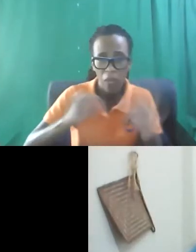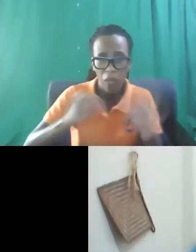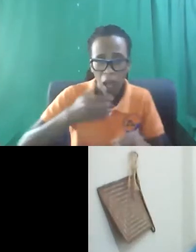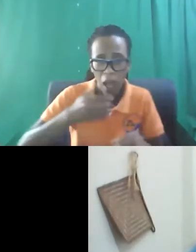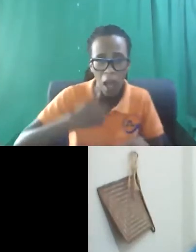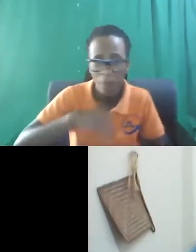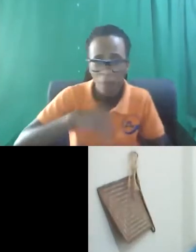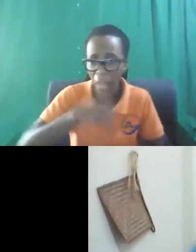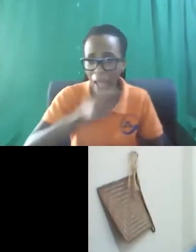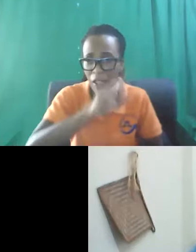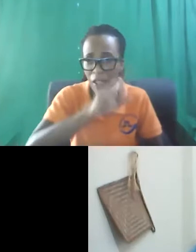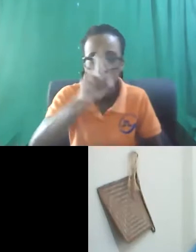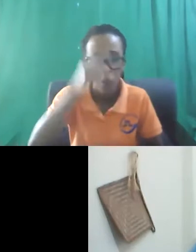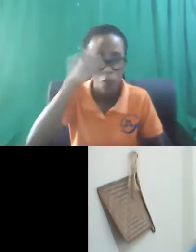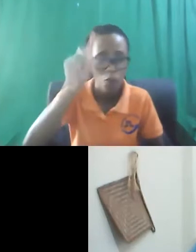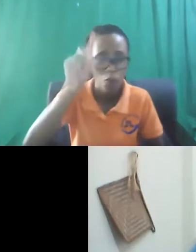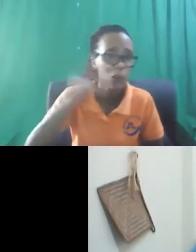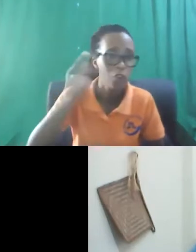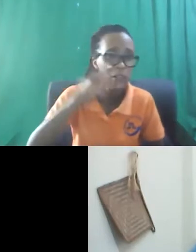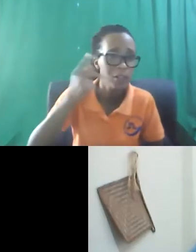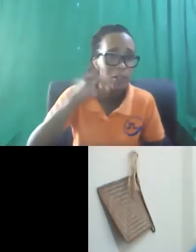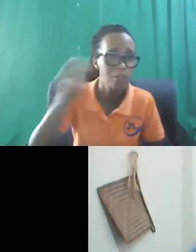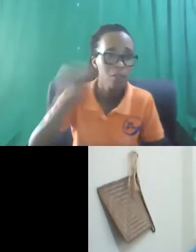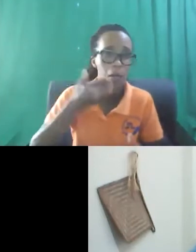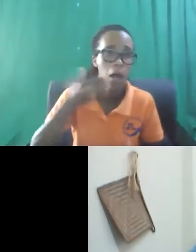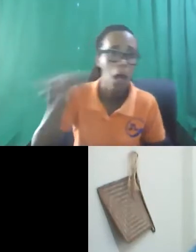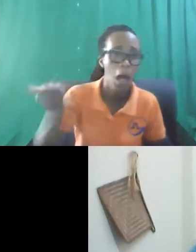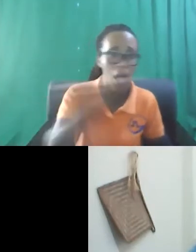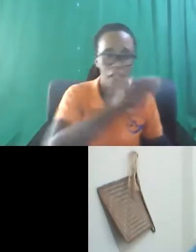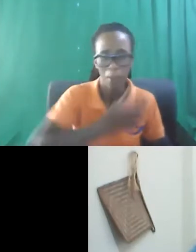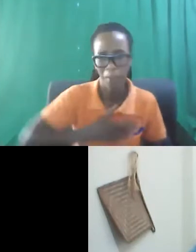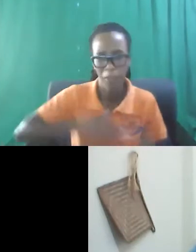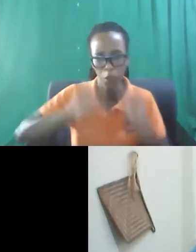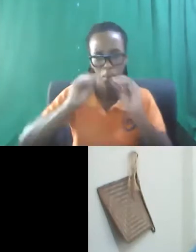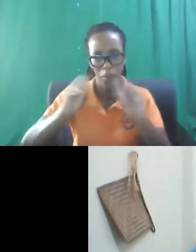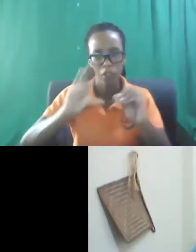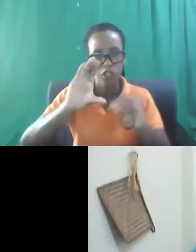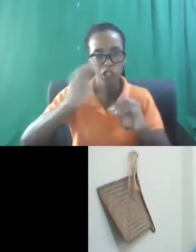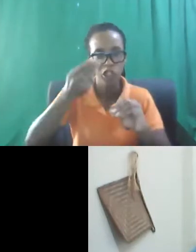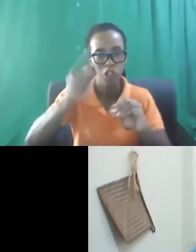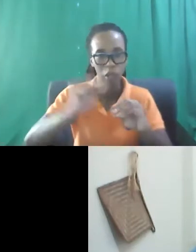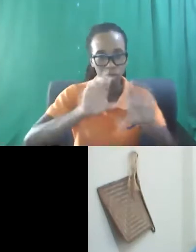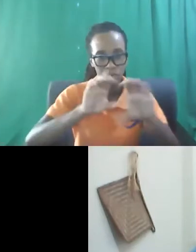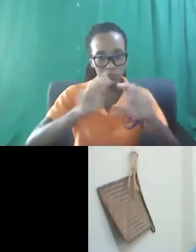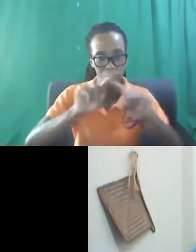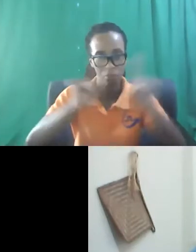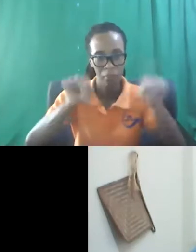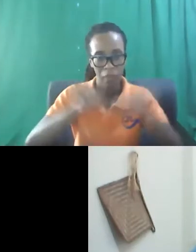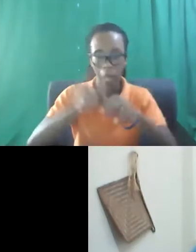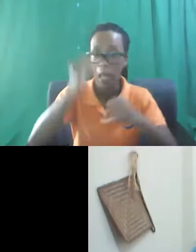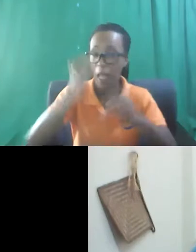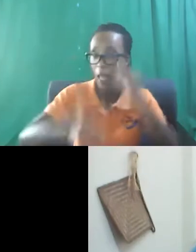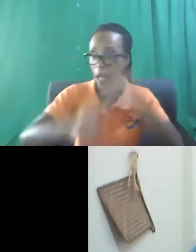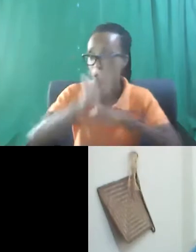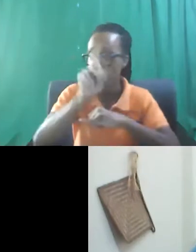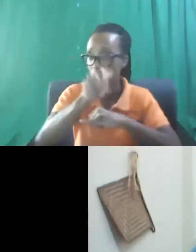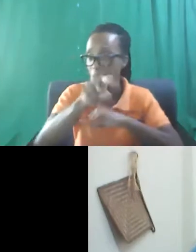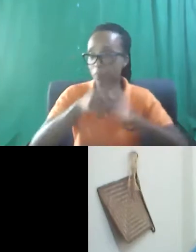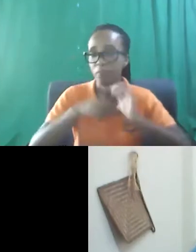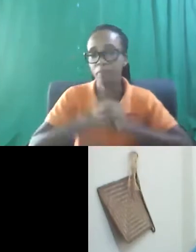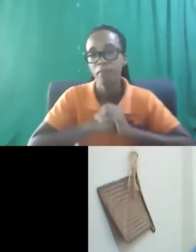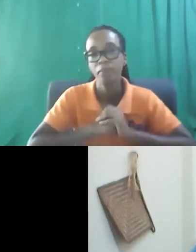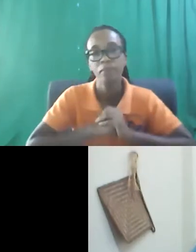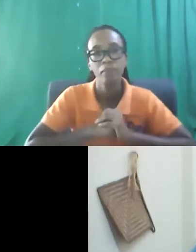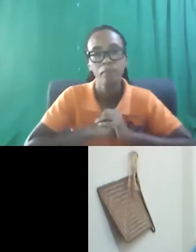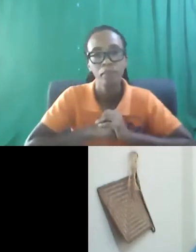ask Kristian, now is the time to put it in the chat. And your last question from me is,